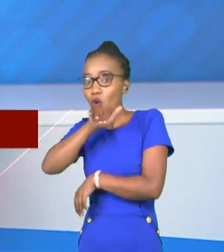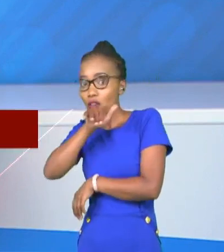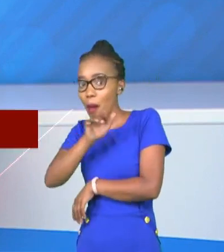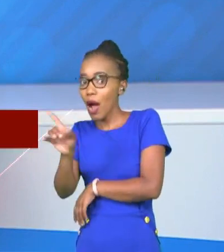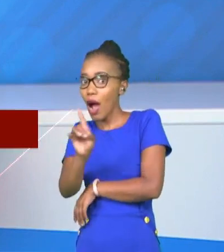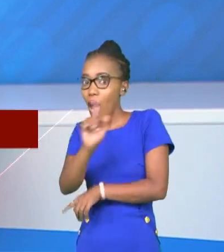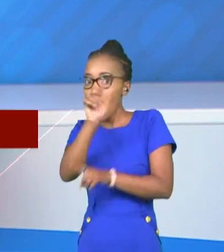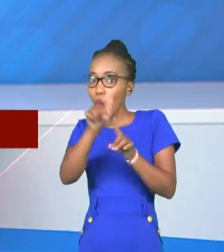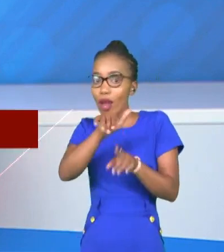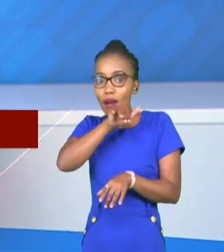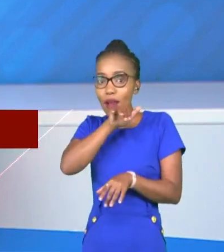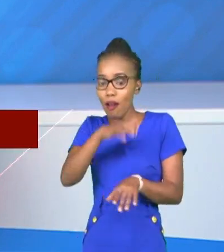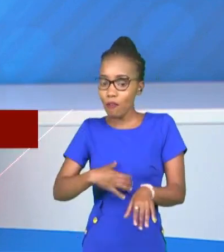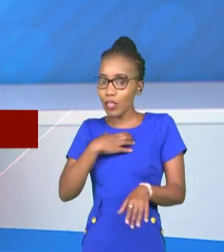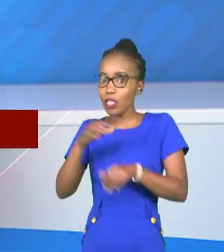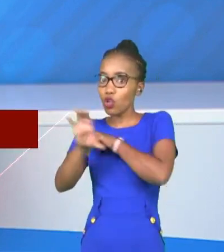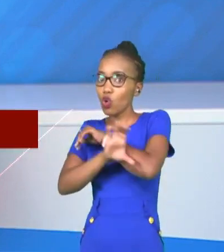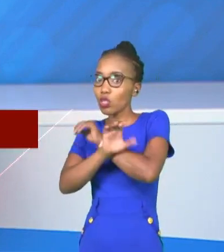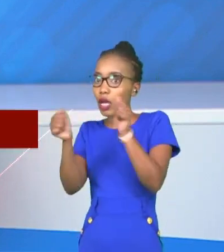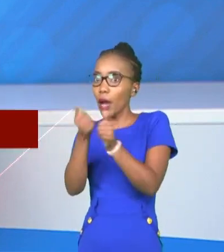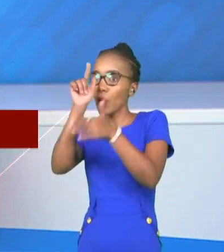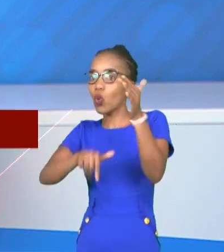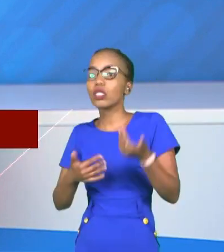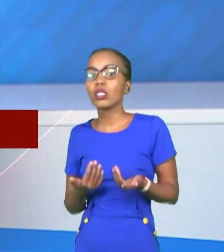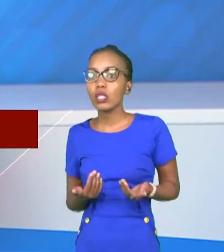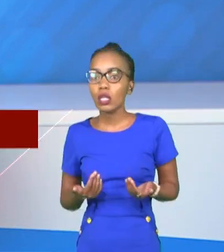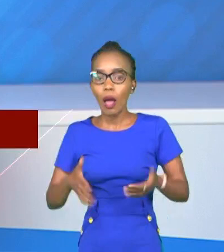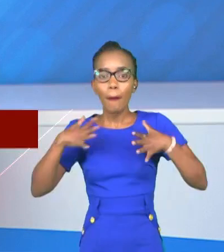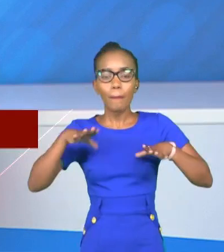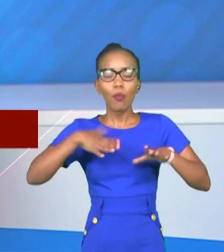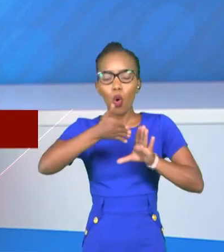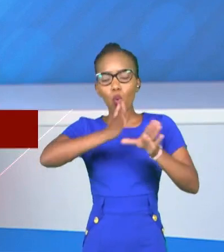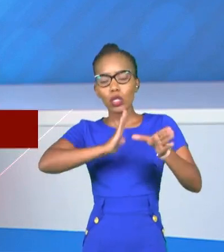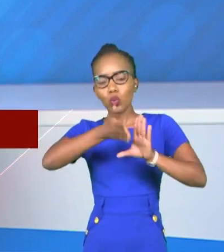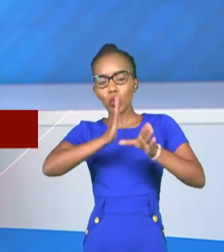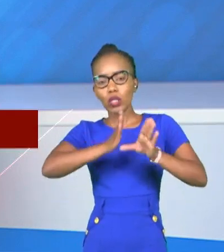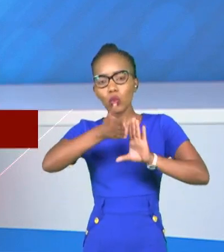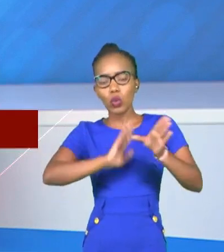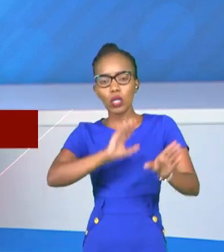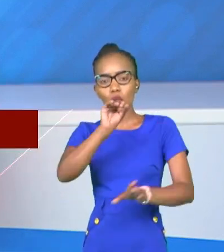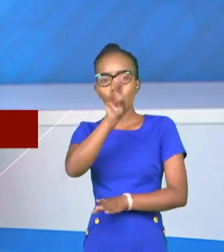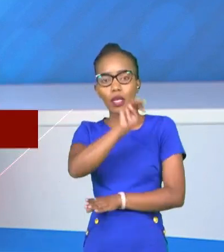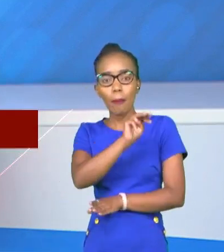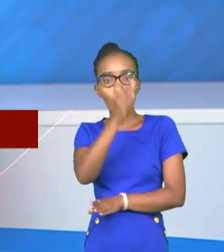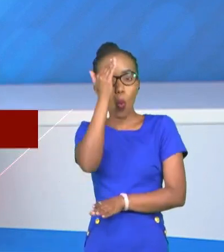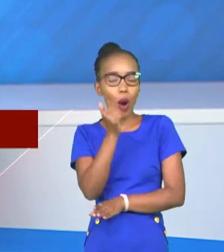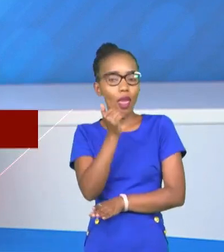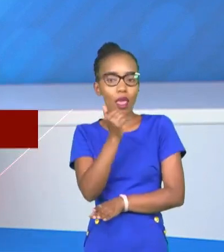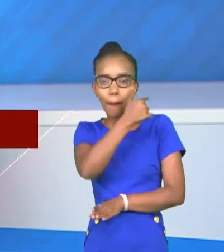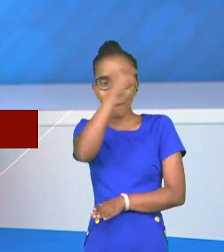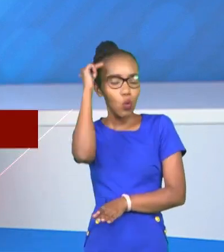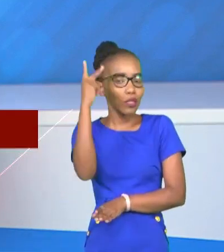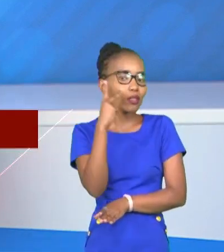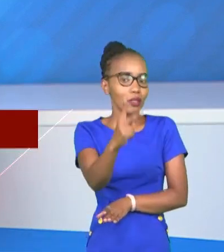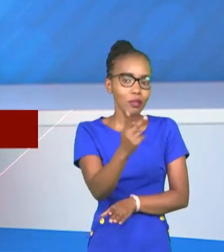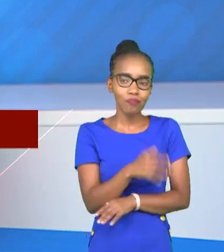What happened? People are shifting from ODM because they have seen. For example, just